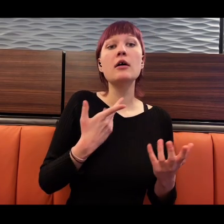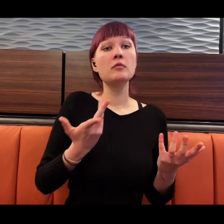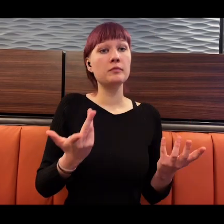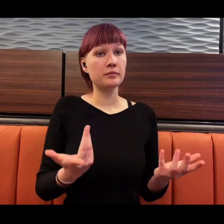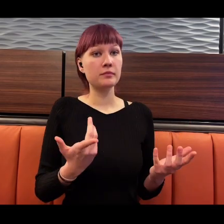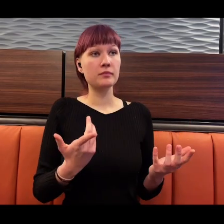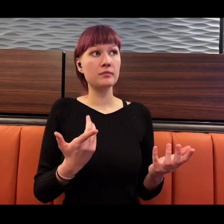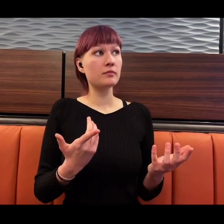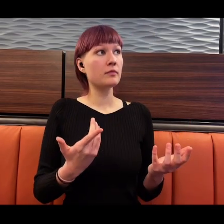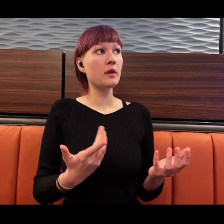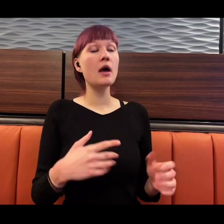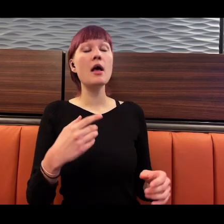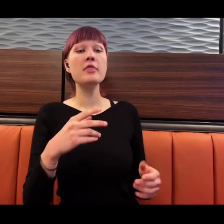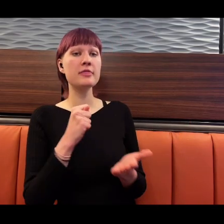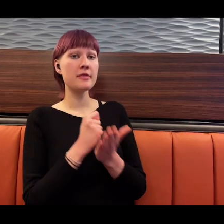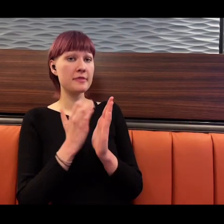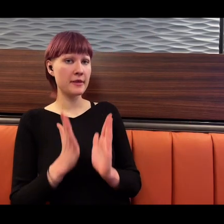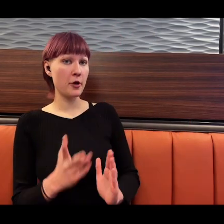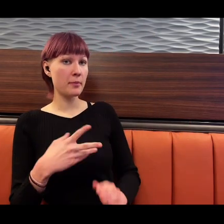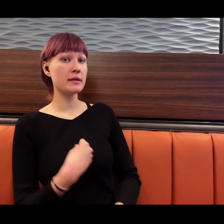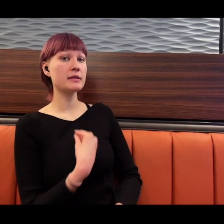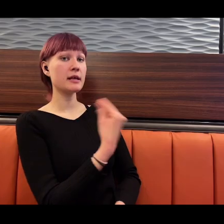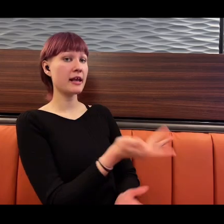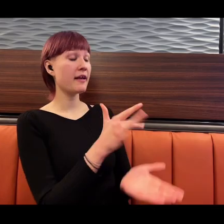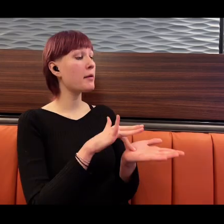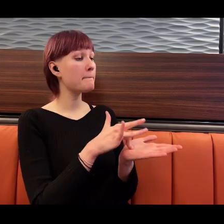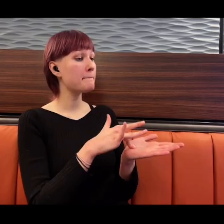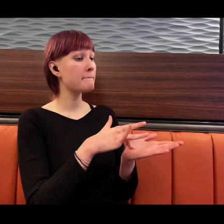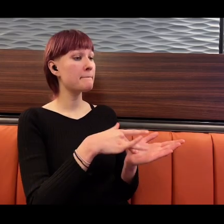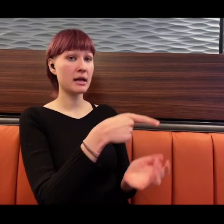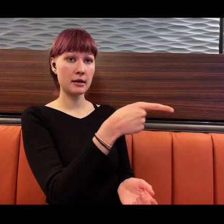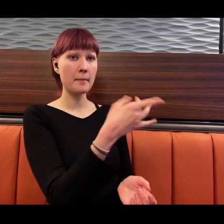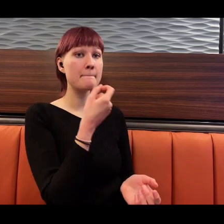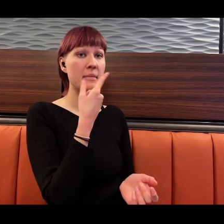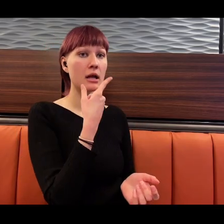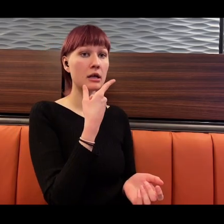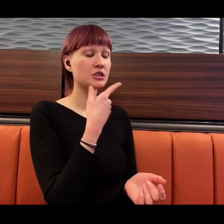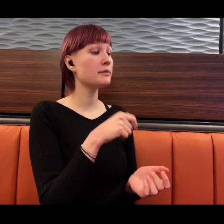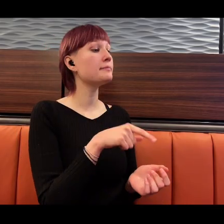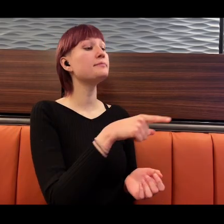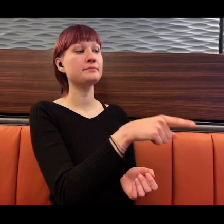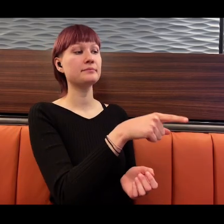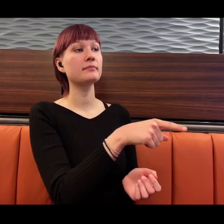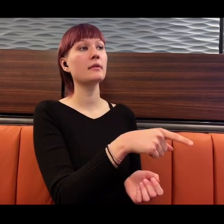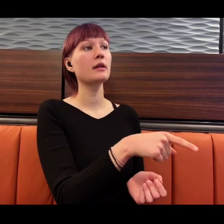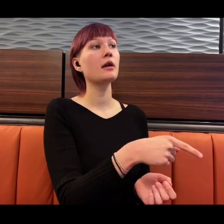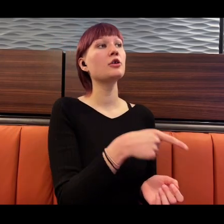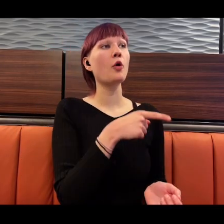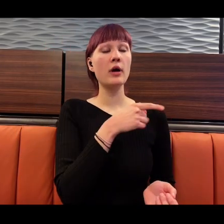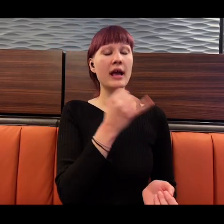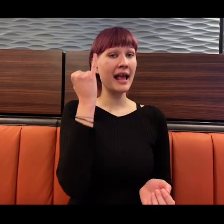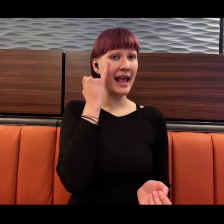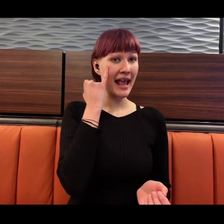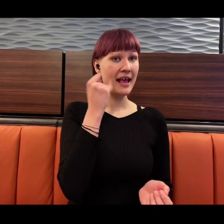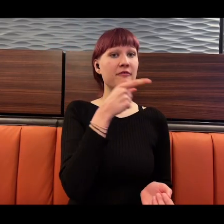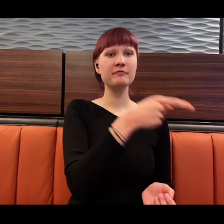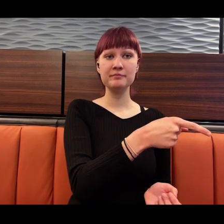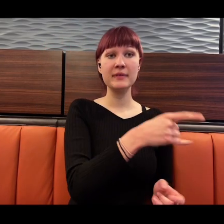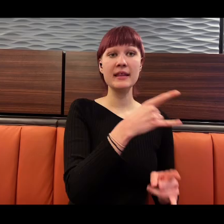you will vomit. Okay. What do they do with an alcoholic? They take the medication and they put it in the alcoholic's